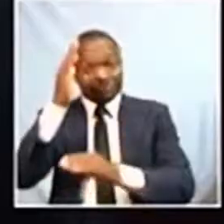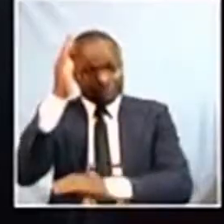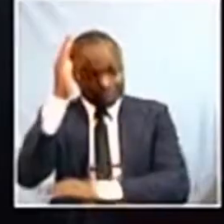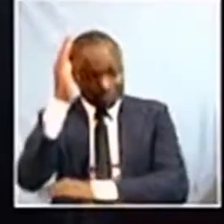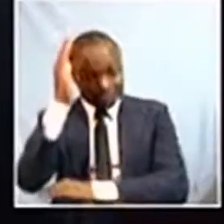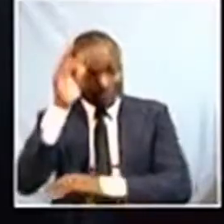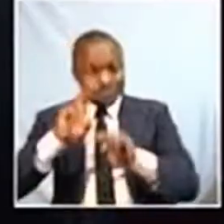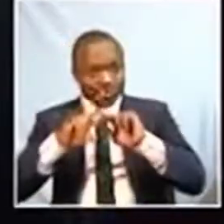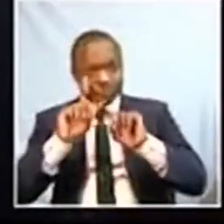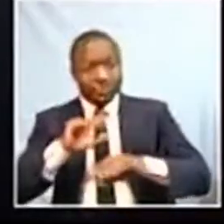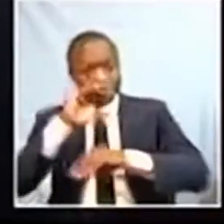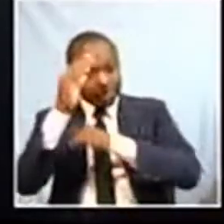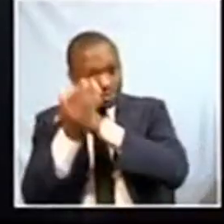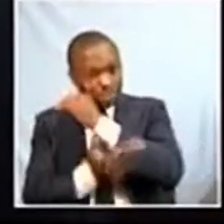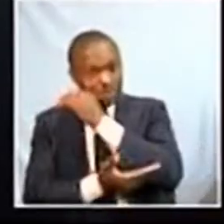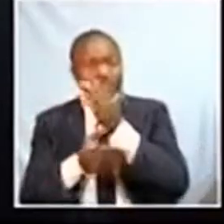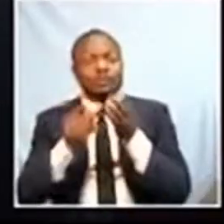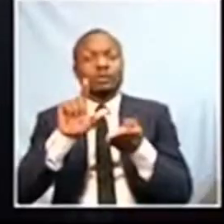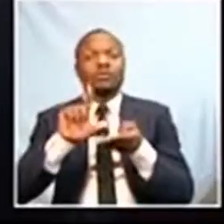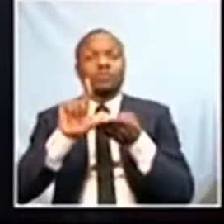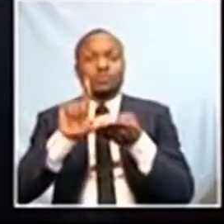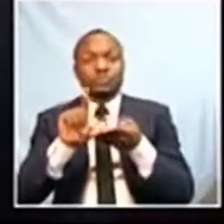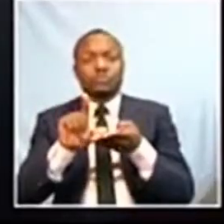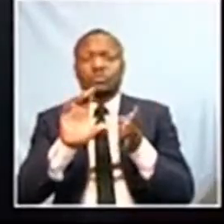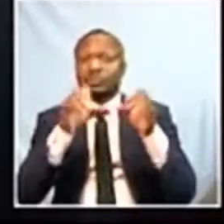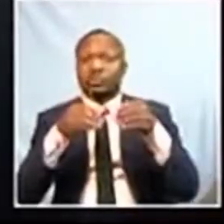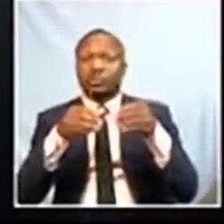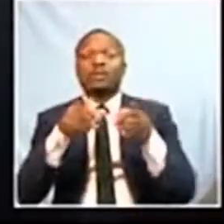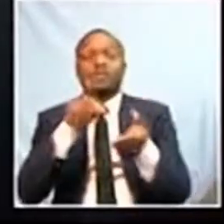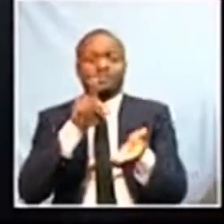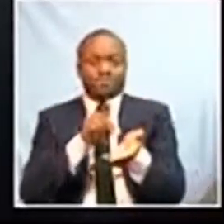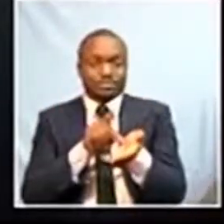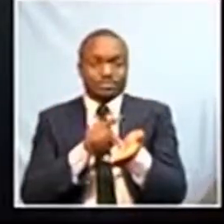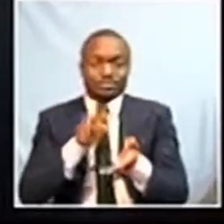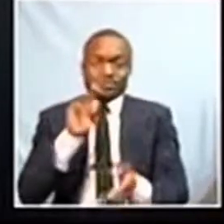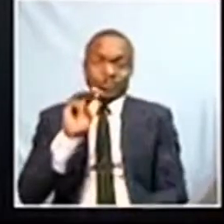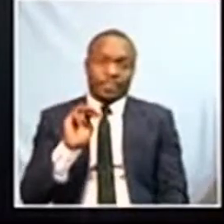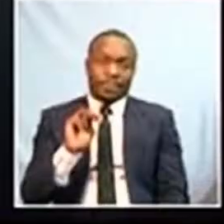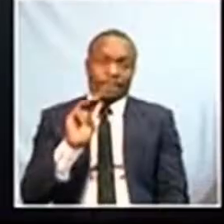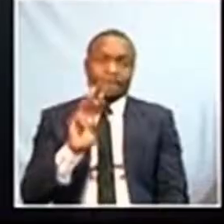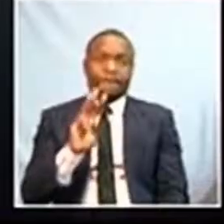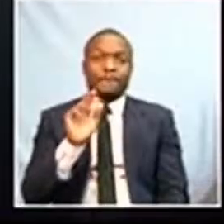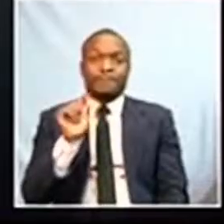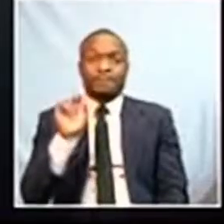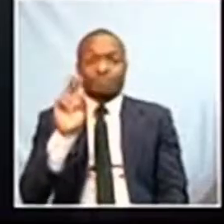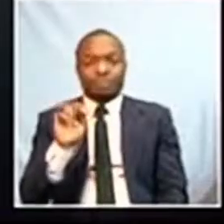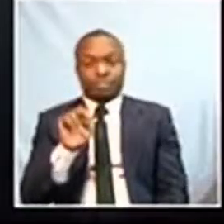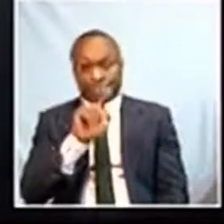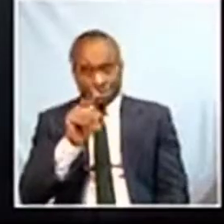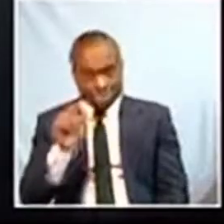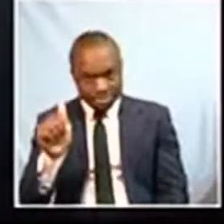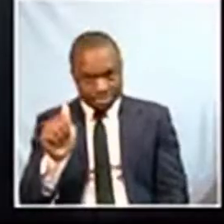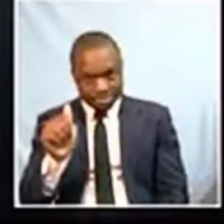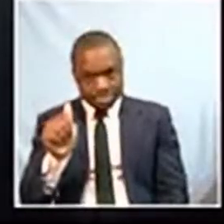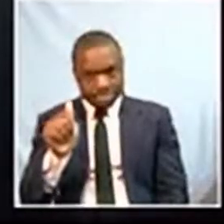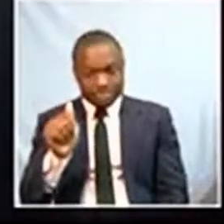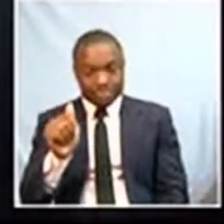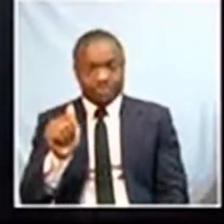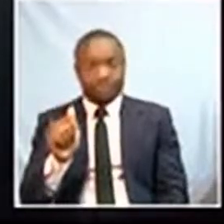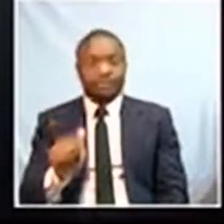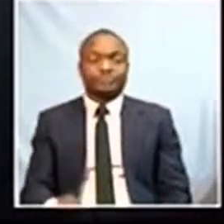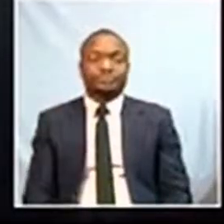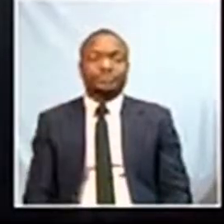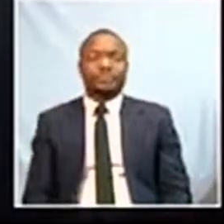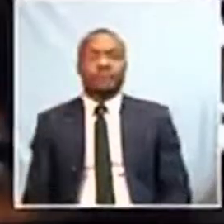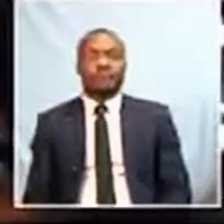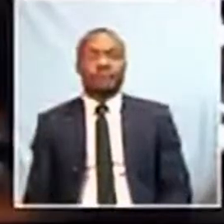Lukulu, to your Committee on Local Government Accounts. I'm Honorable Dr. Aaron Mwanza, Member of Parliament for Kaumbwe constituency in Petago District of the Eastern